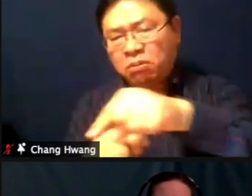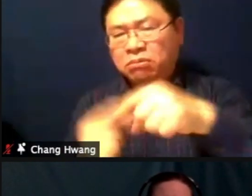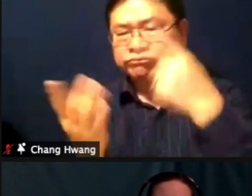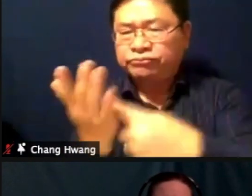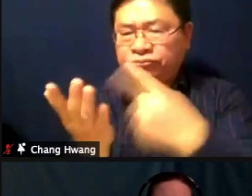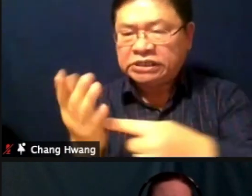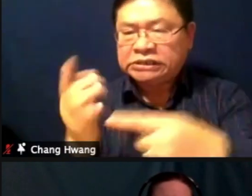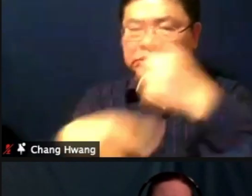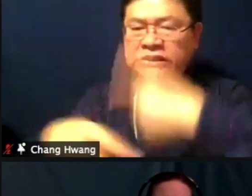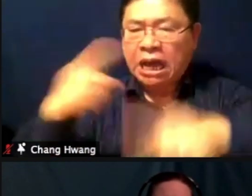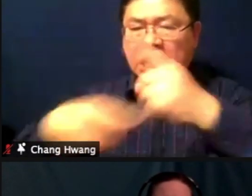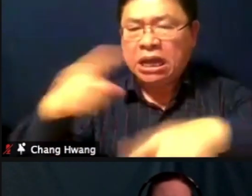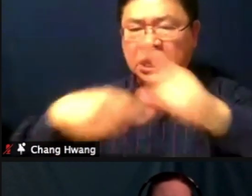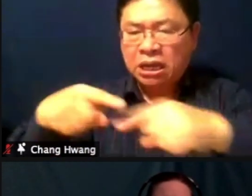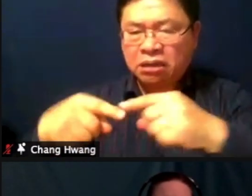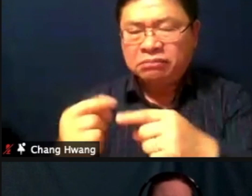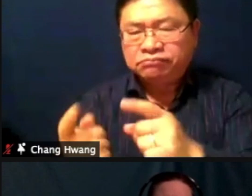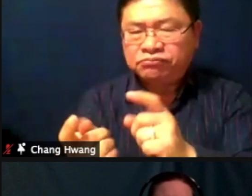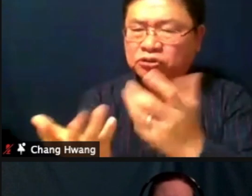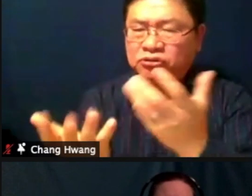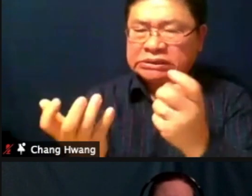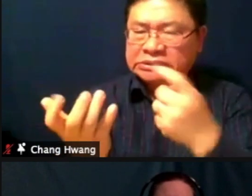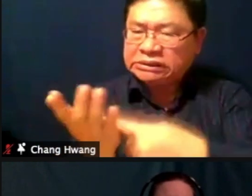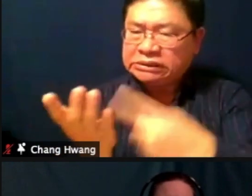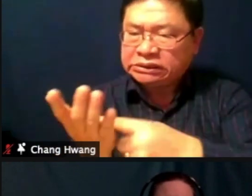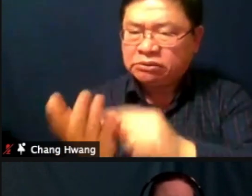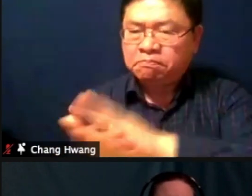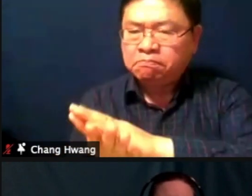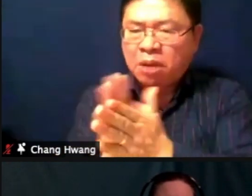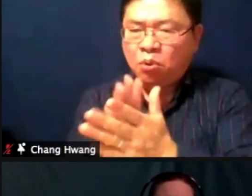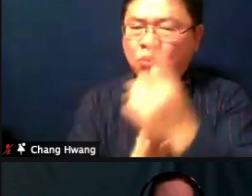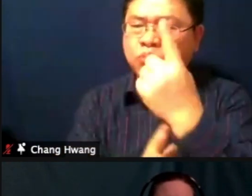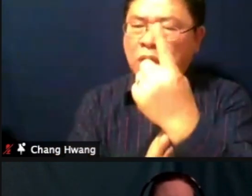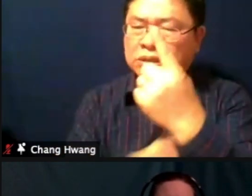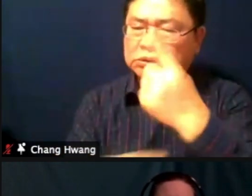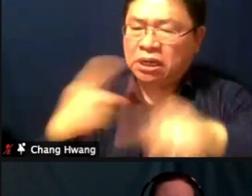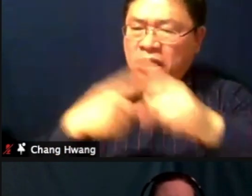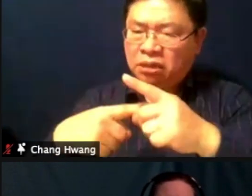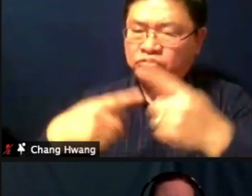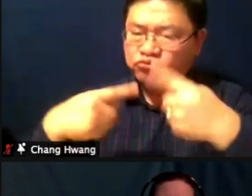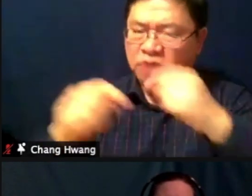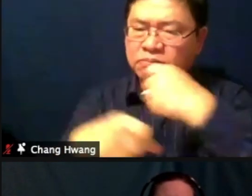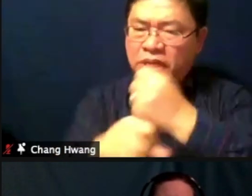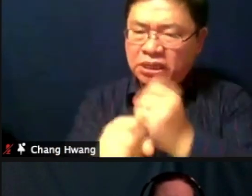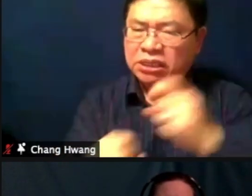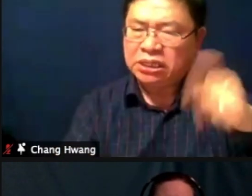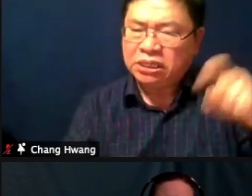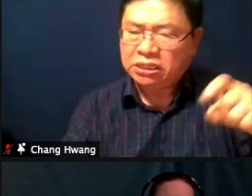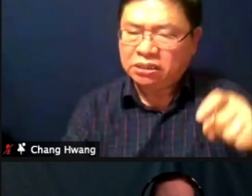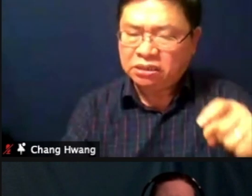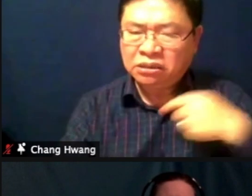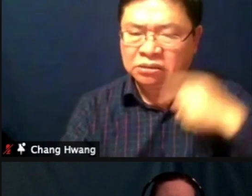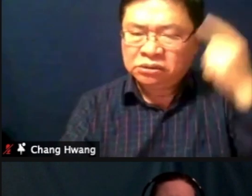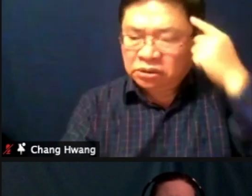And as North Korea has opened occasionally to allow people to come in, have discussions, conversations about